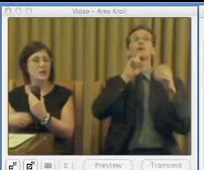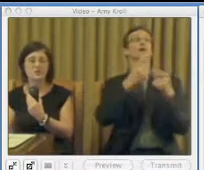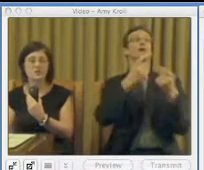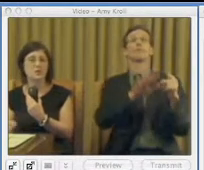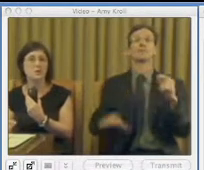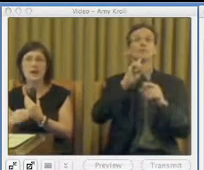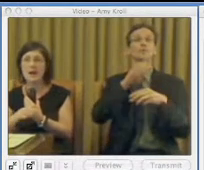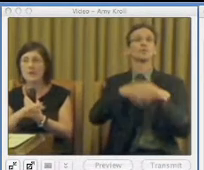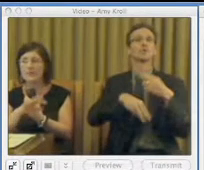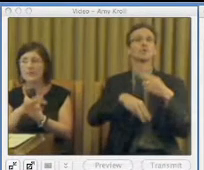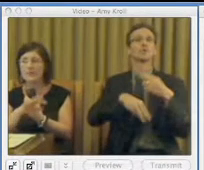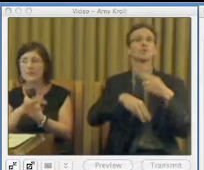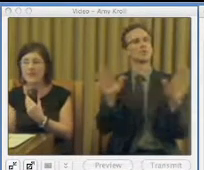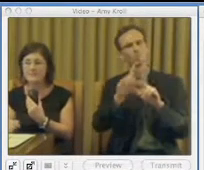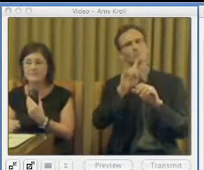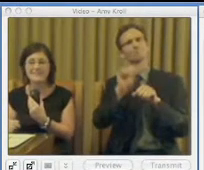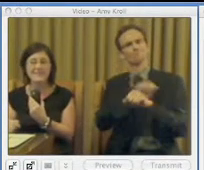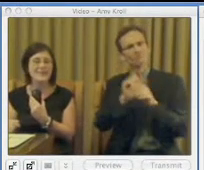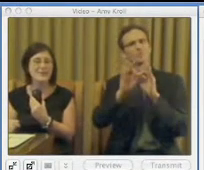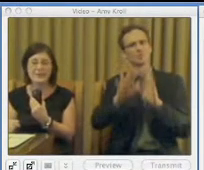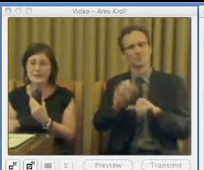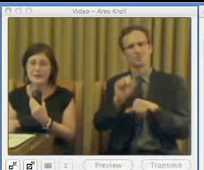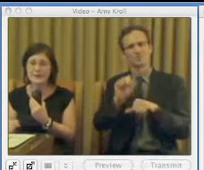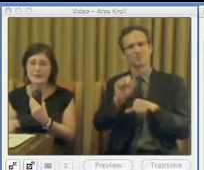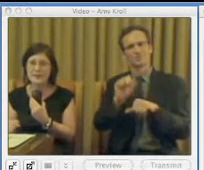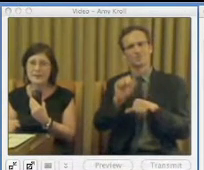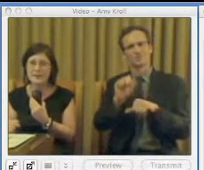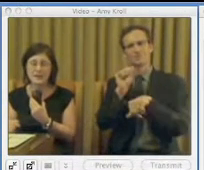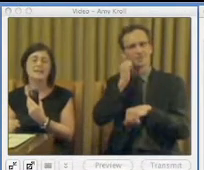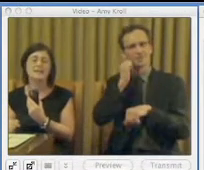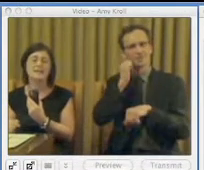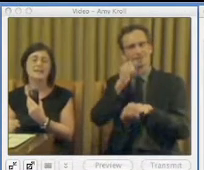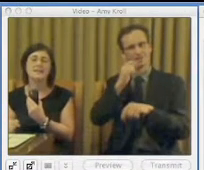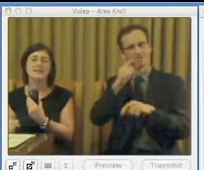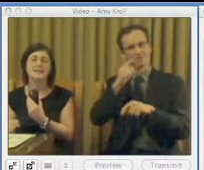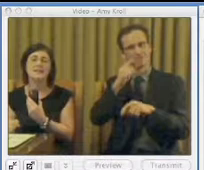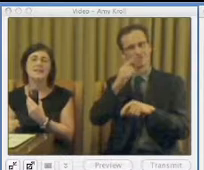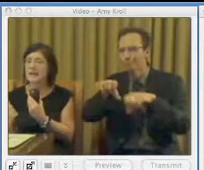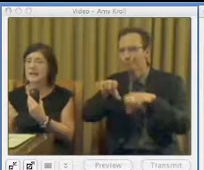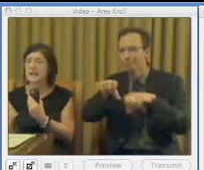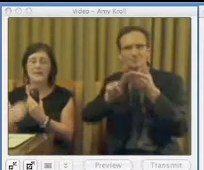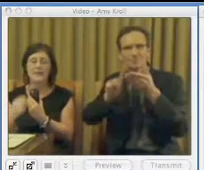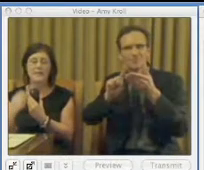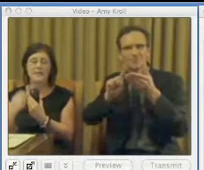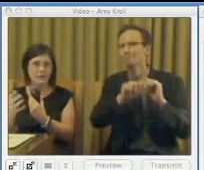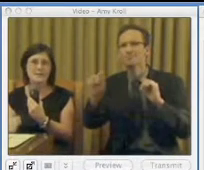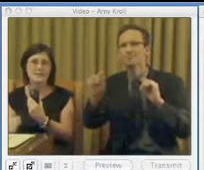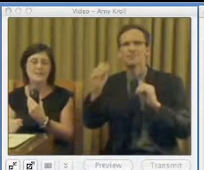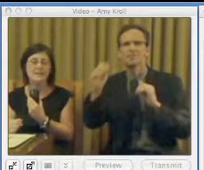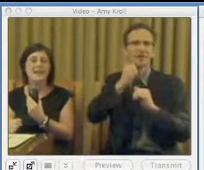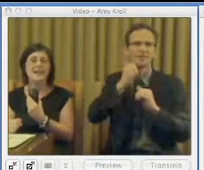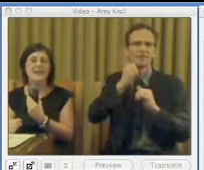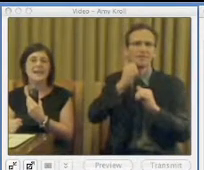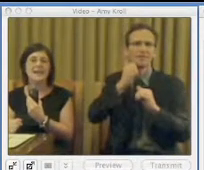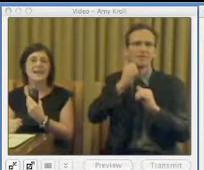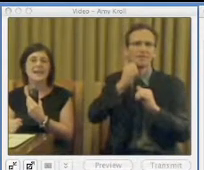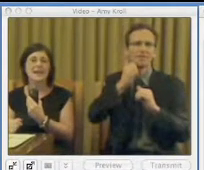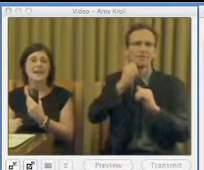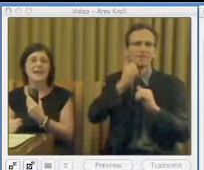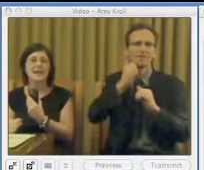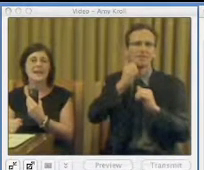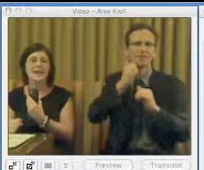practitioners, by interpreters who are out there, they're in the field every day at the